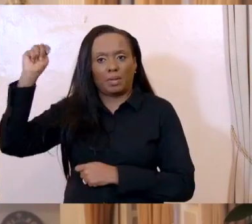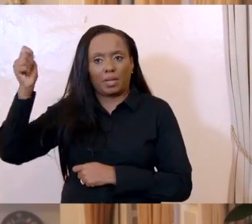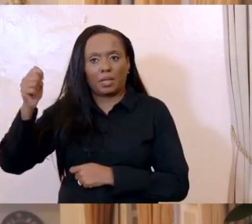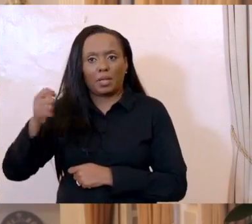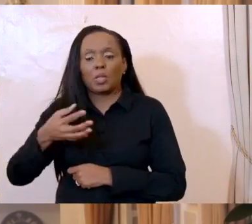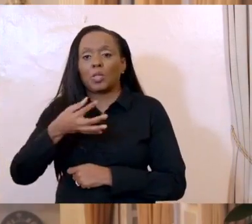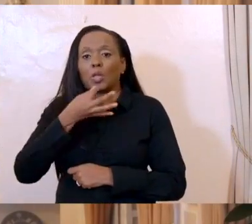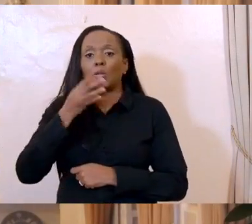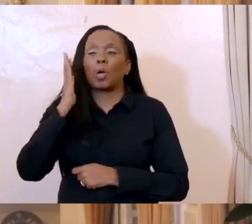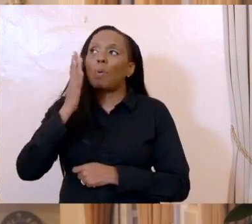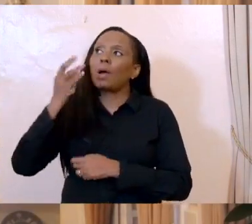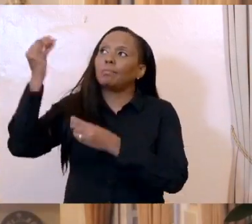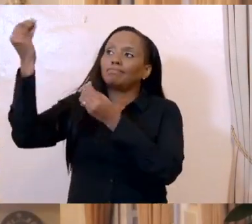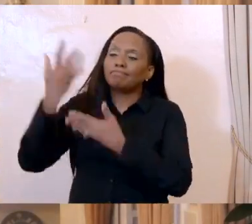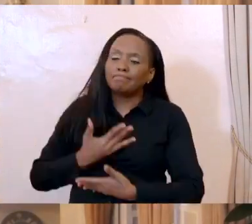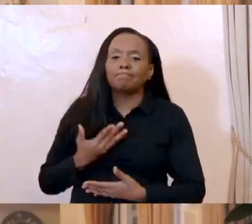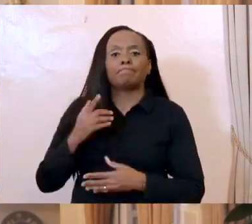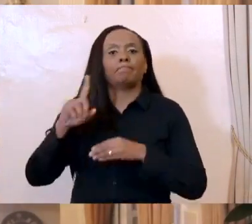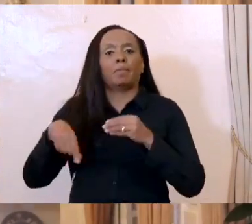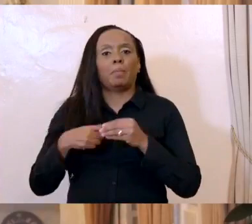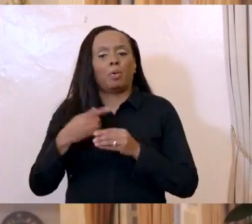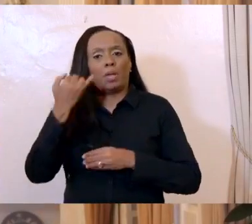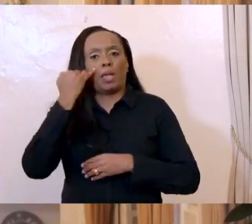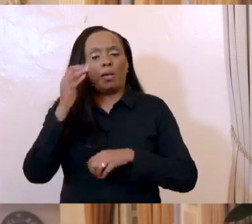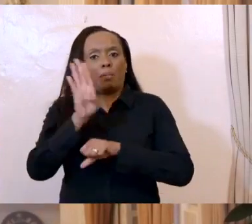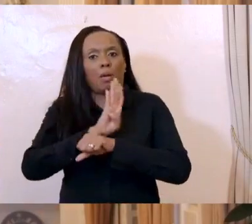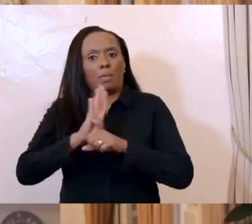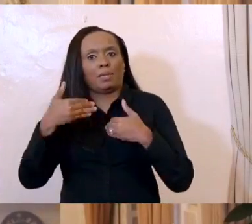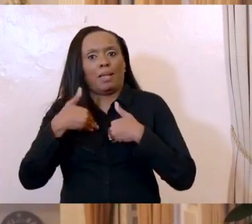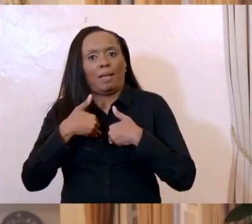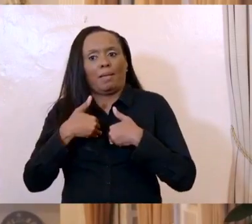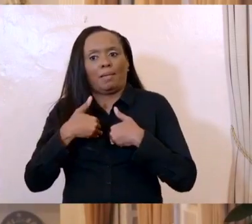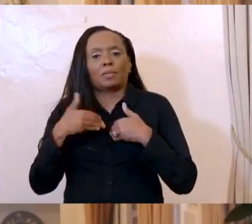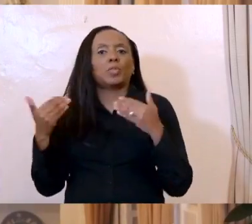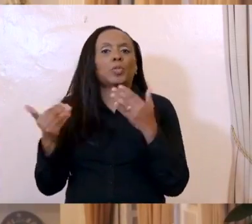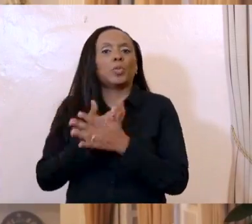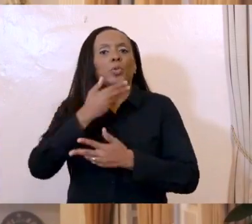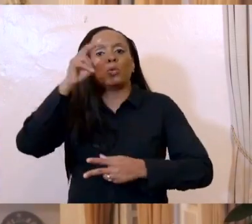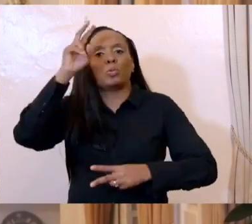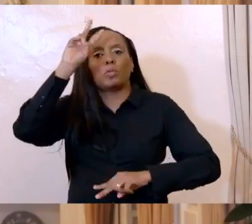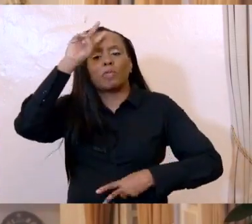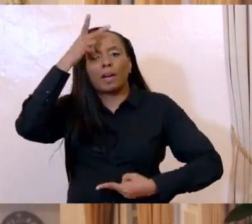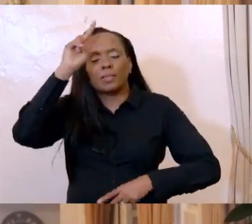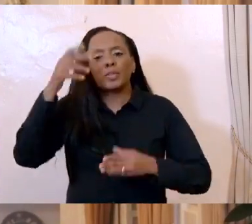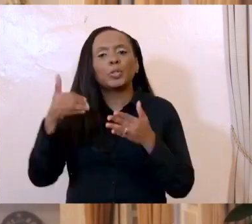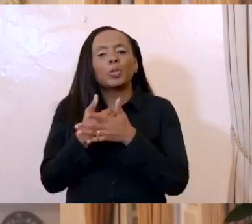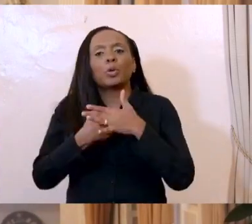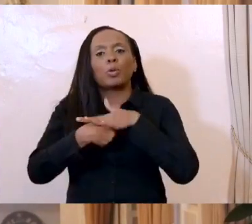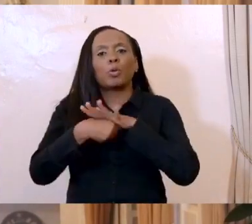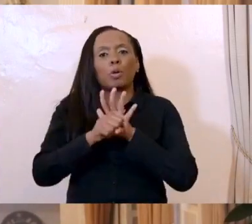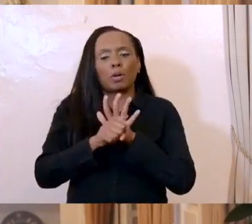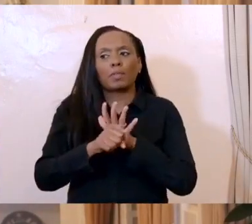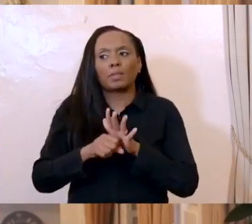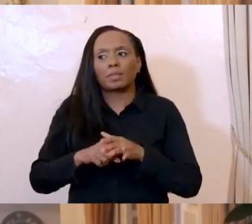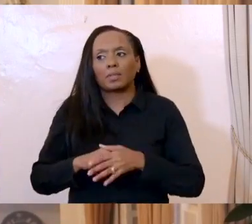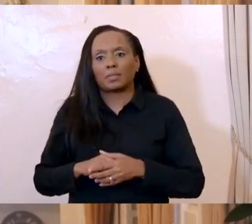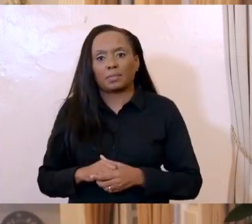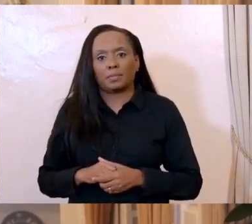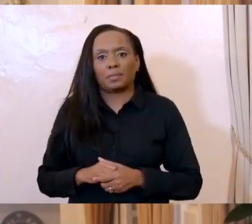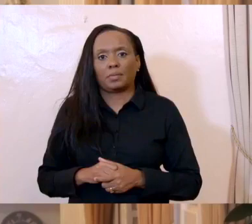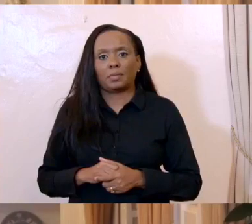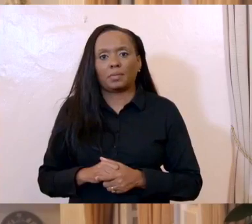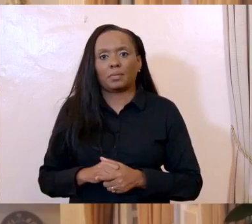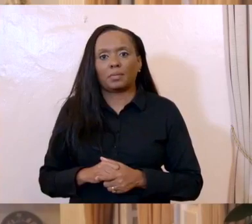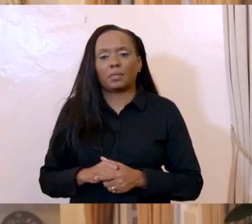some information in the coming days in relation to that, but I don't have any information on it at the moment, but we've done what